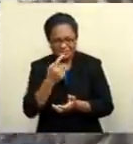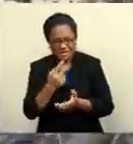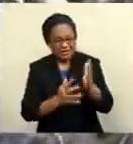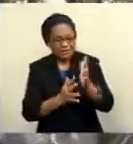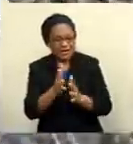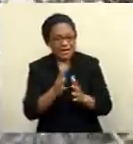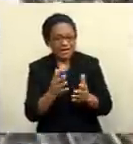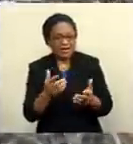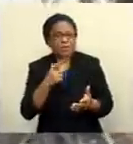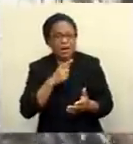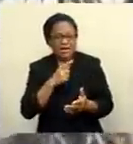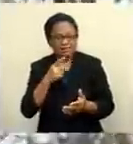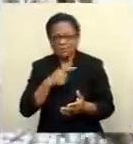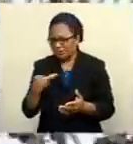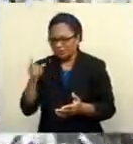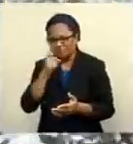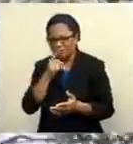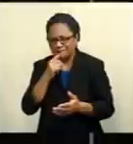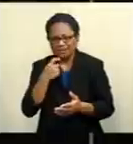result of careless burning.